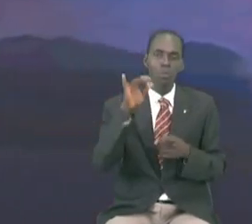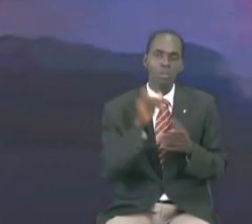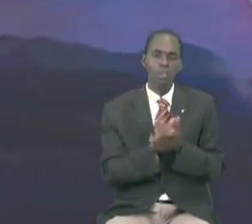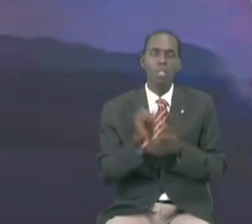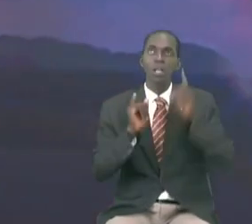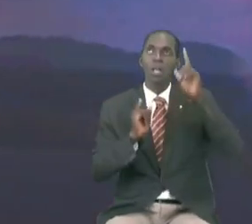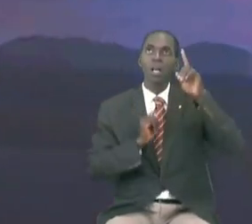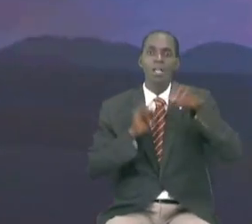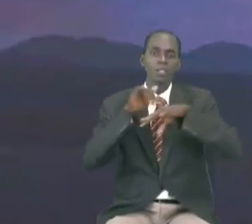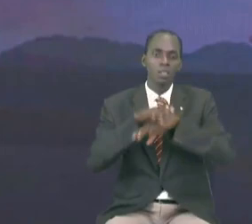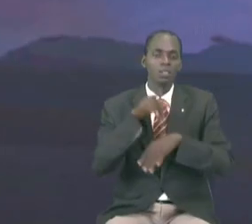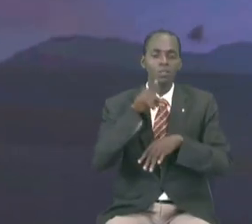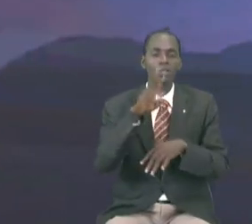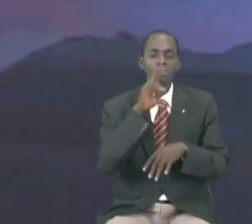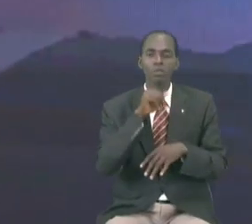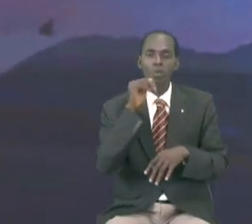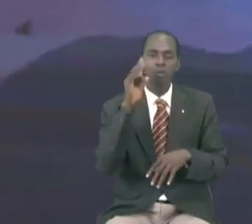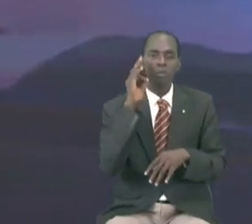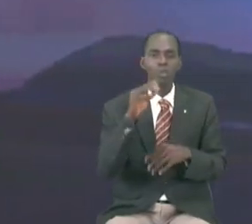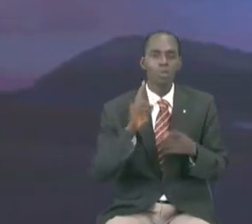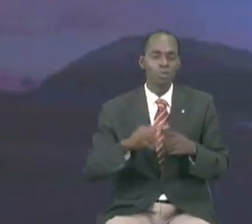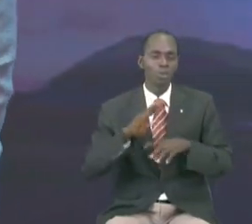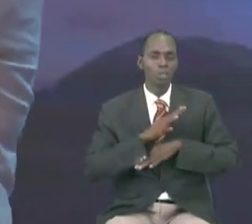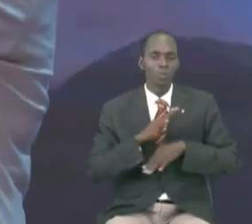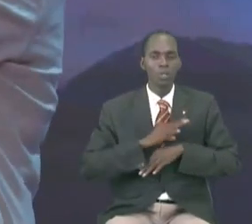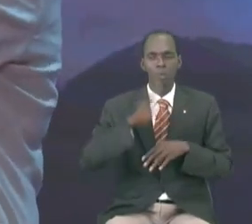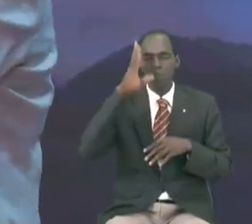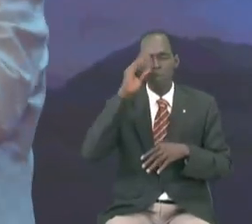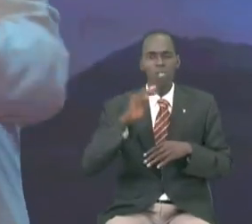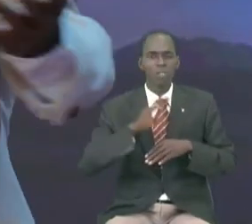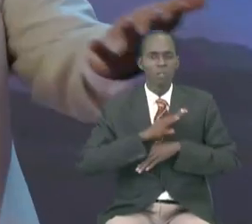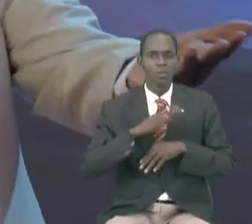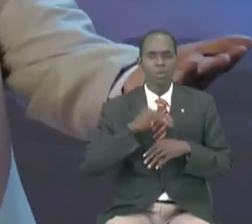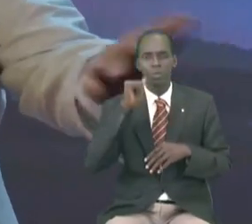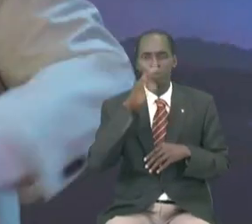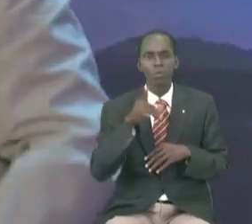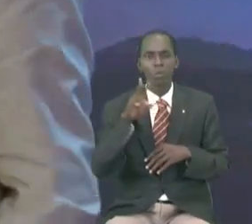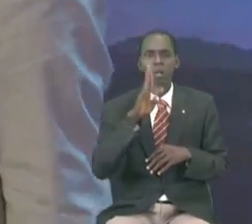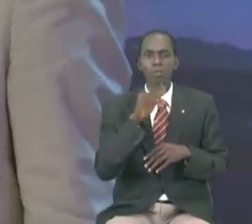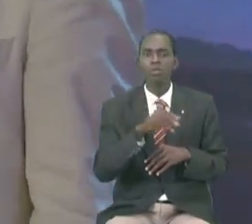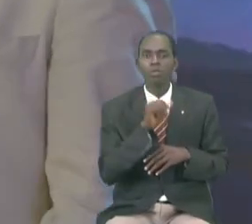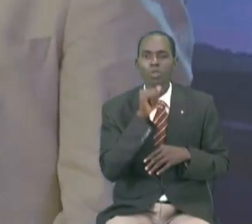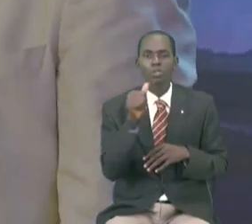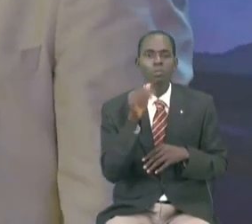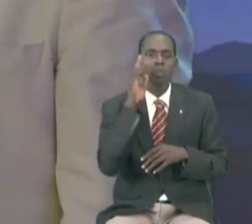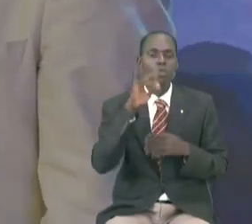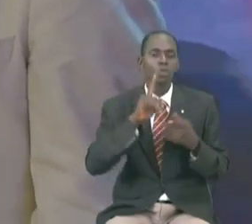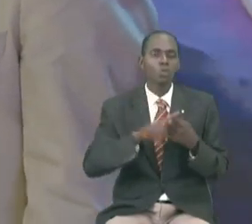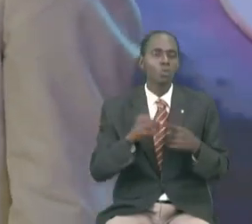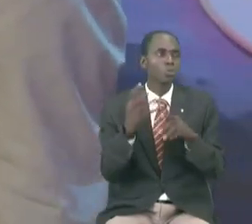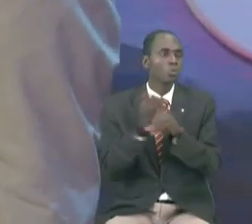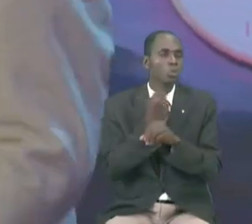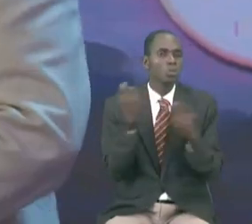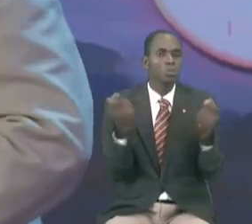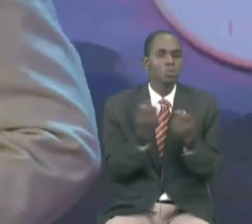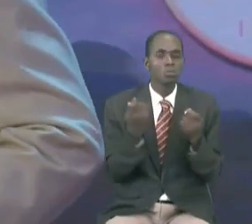know, come around you. You're not preaching for a well-done, good servant from any of the people. You're preaching to